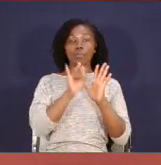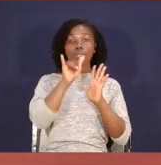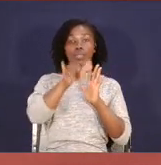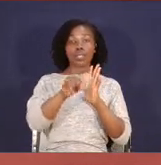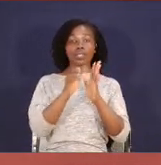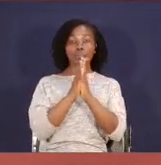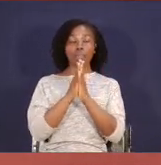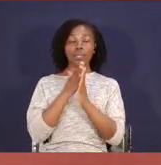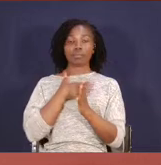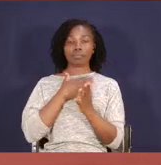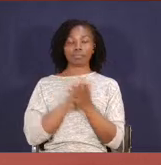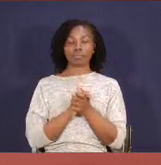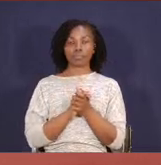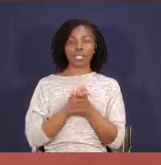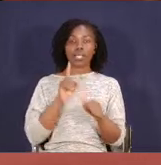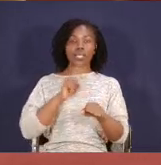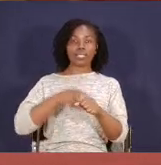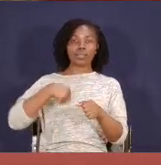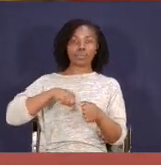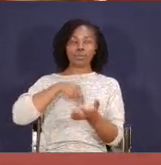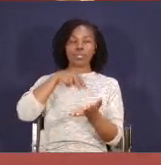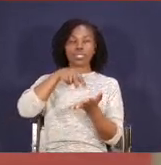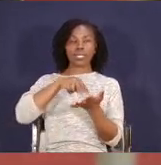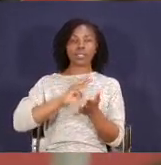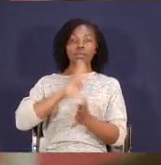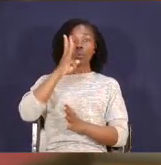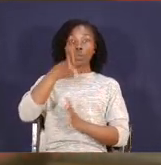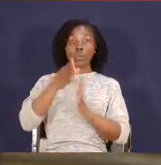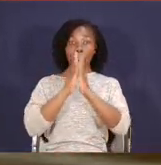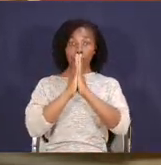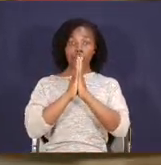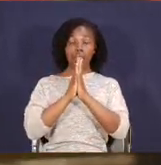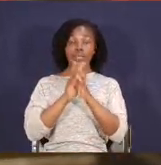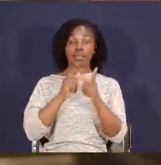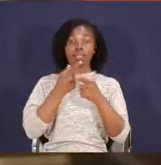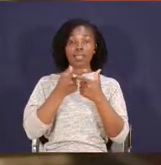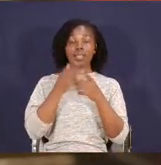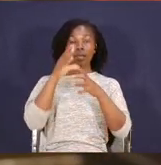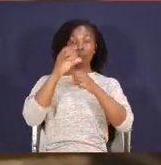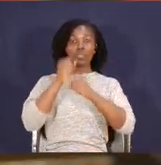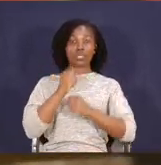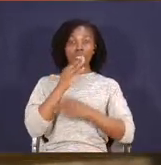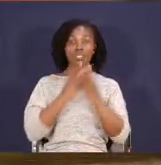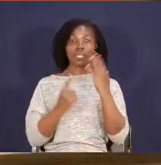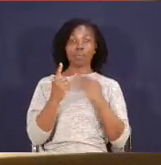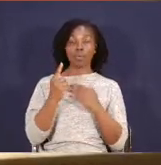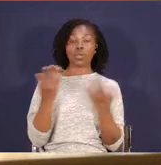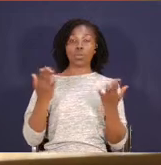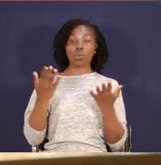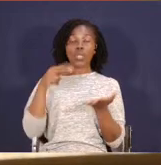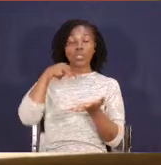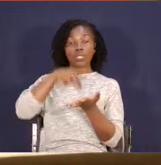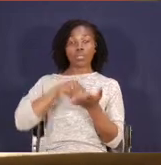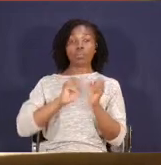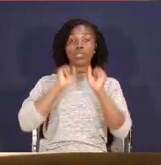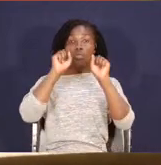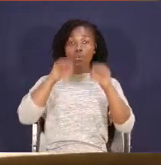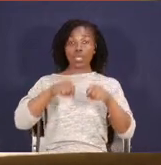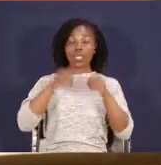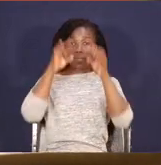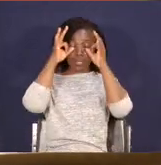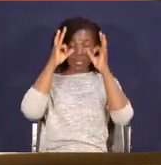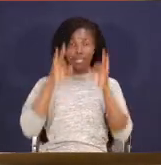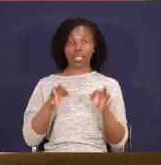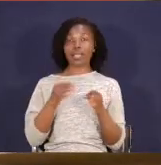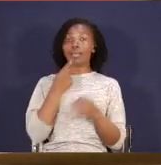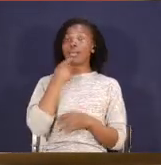prayer. And so as we stand up, we'll be praying, and I'm trusting that somebody, just where you are, you'll be able to make a decision